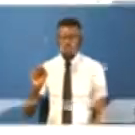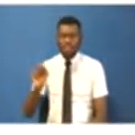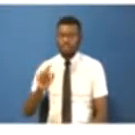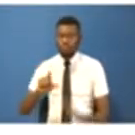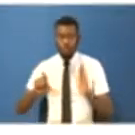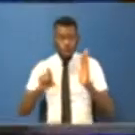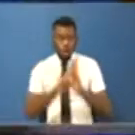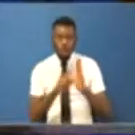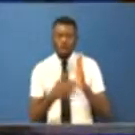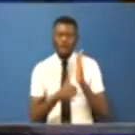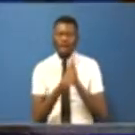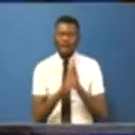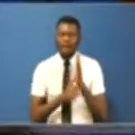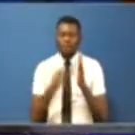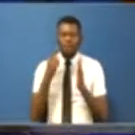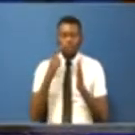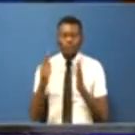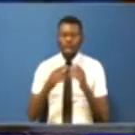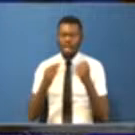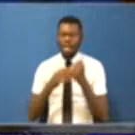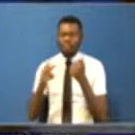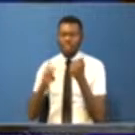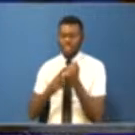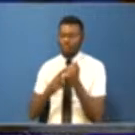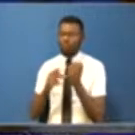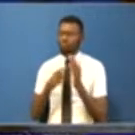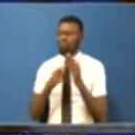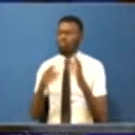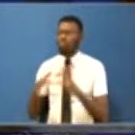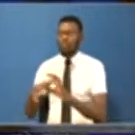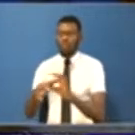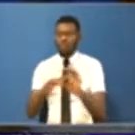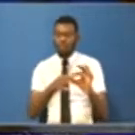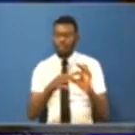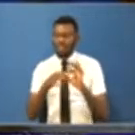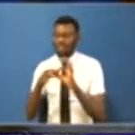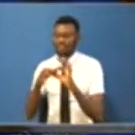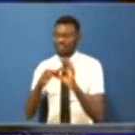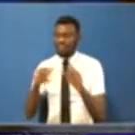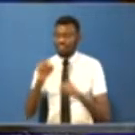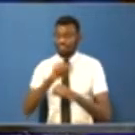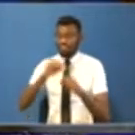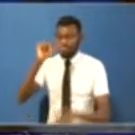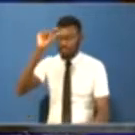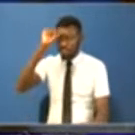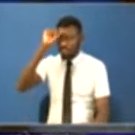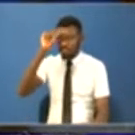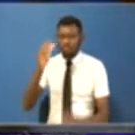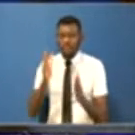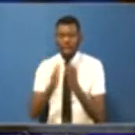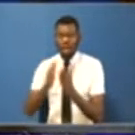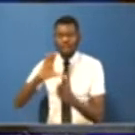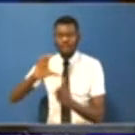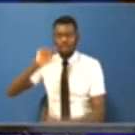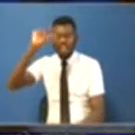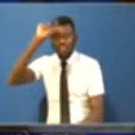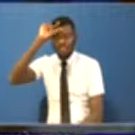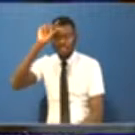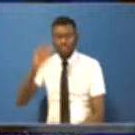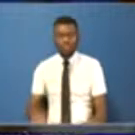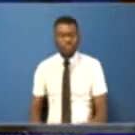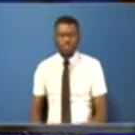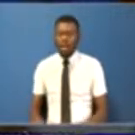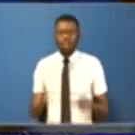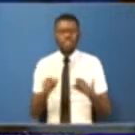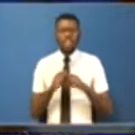the law under article 187 anticipates cooperation between the national government and the county government and